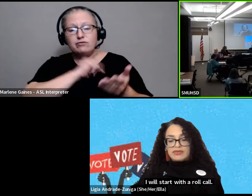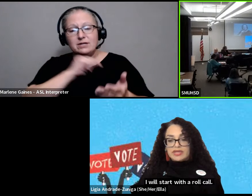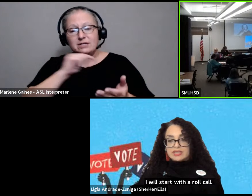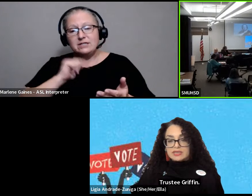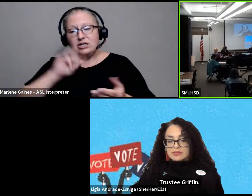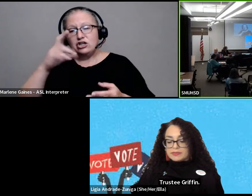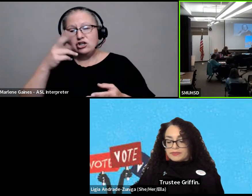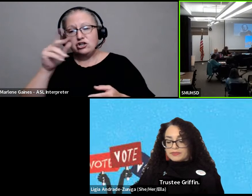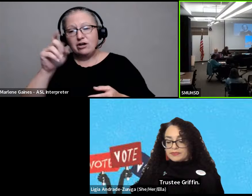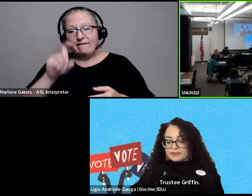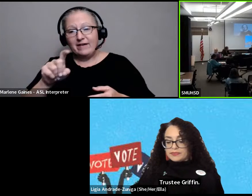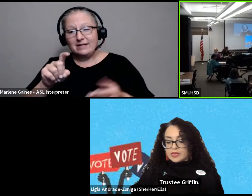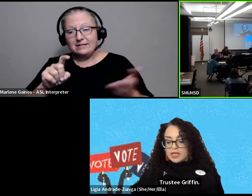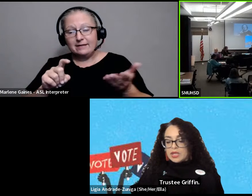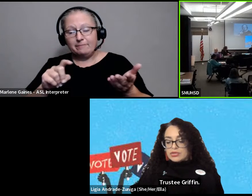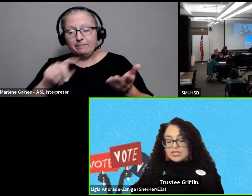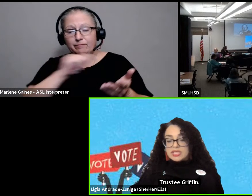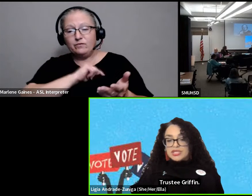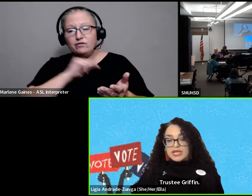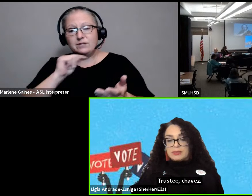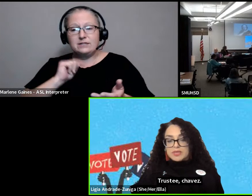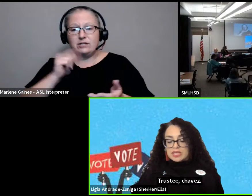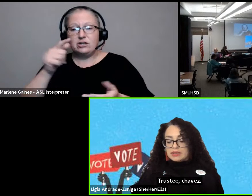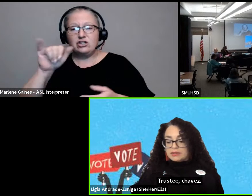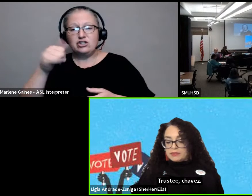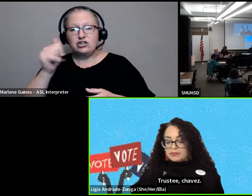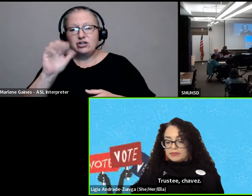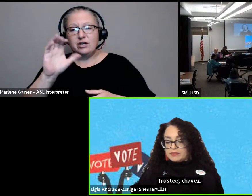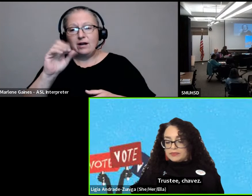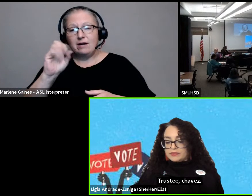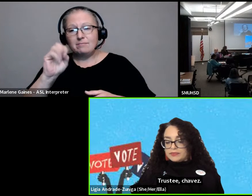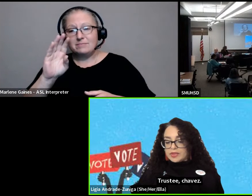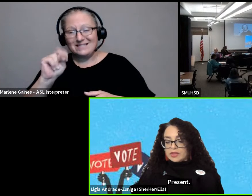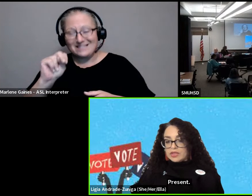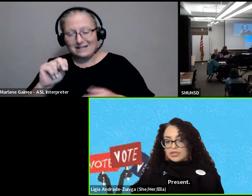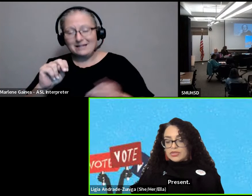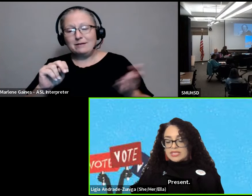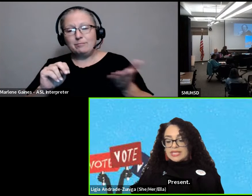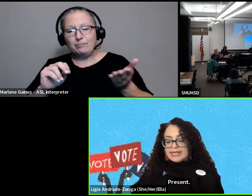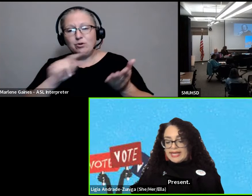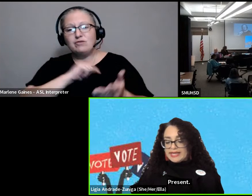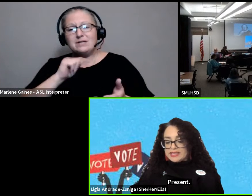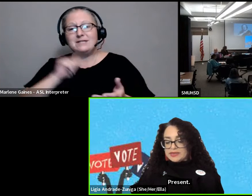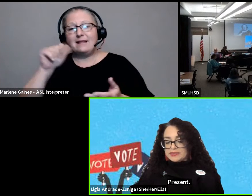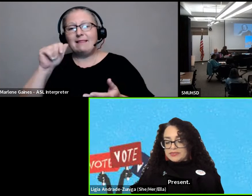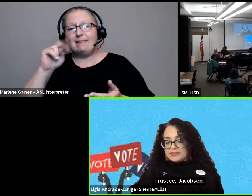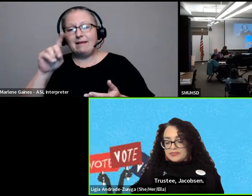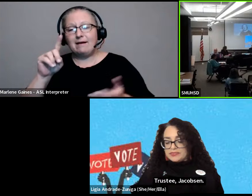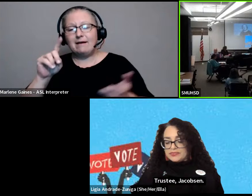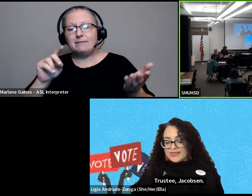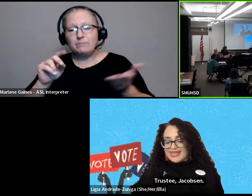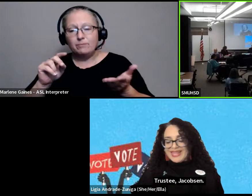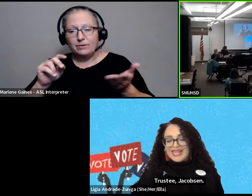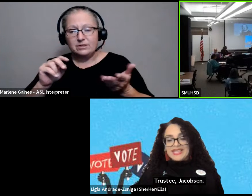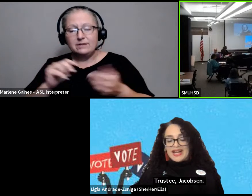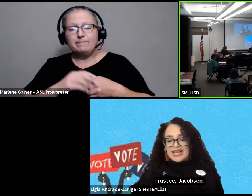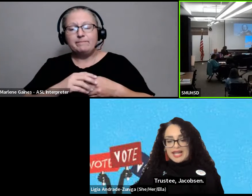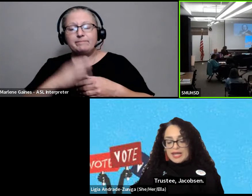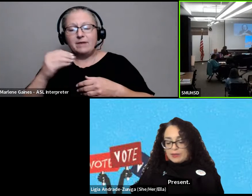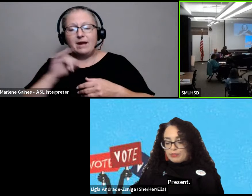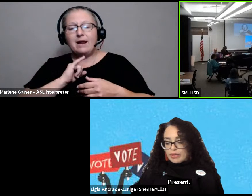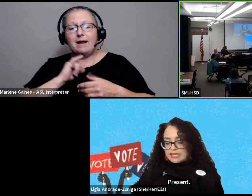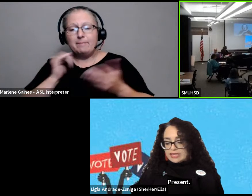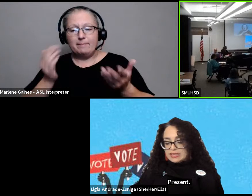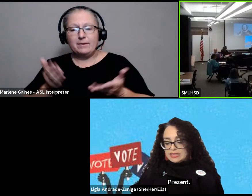Trustee Chavez. Present. Trustee Jacobson. Present. Trustee Land. Present. And